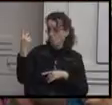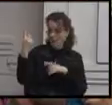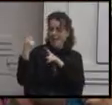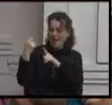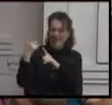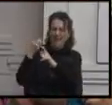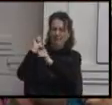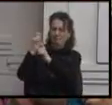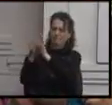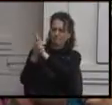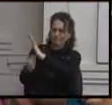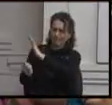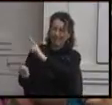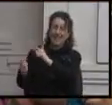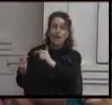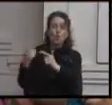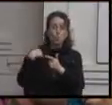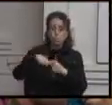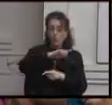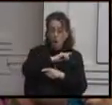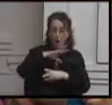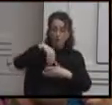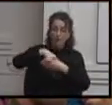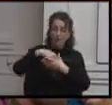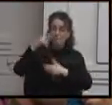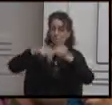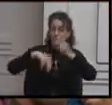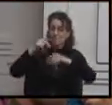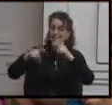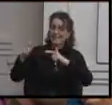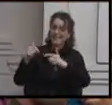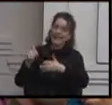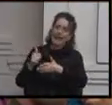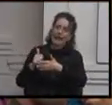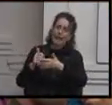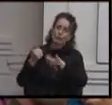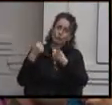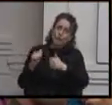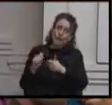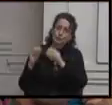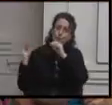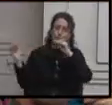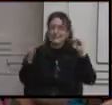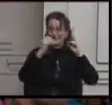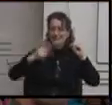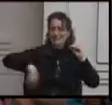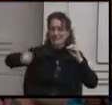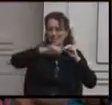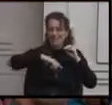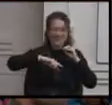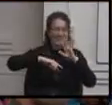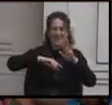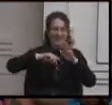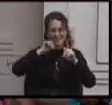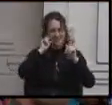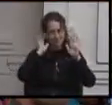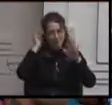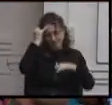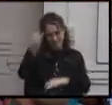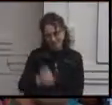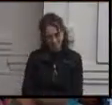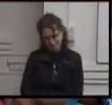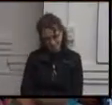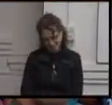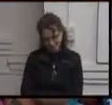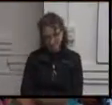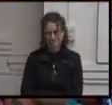as we built that. And as a builder might recognize, that's not a good way to build a building. I won't